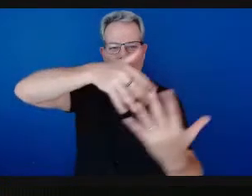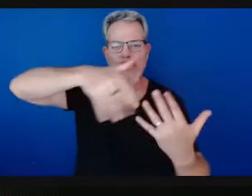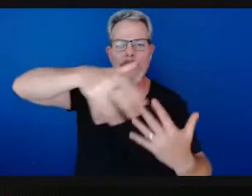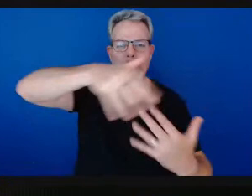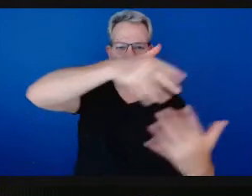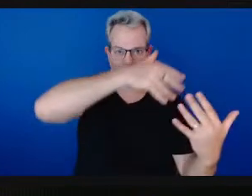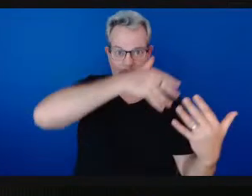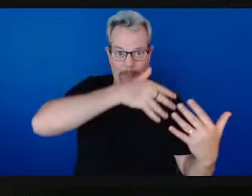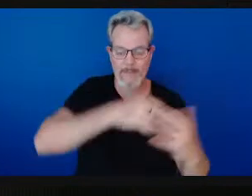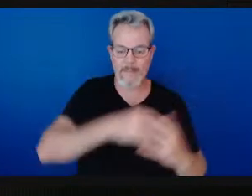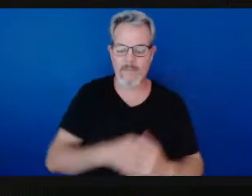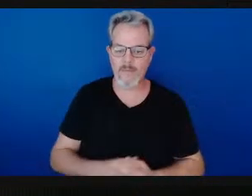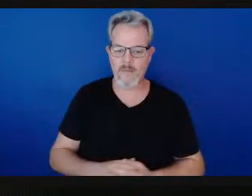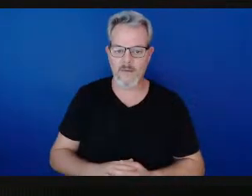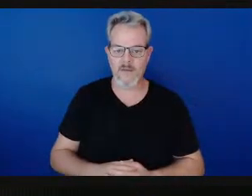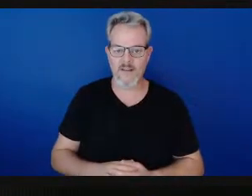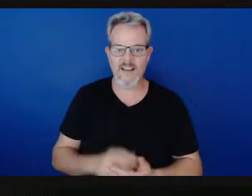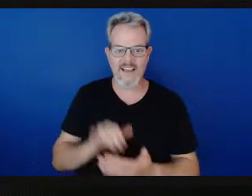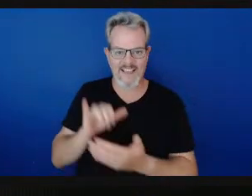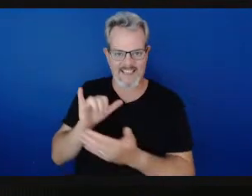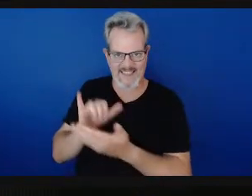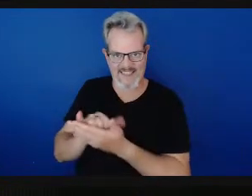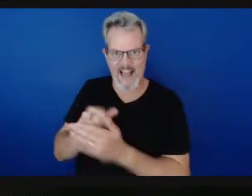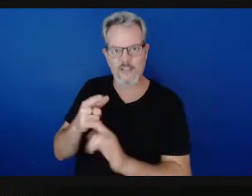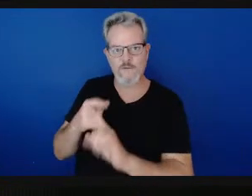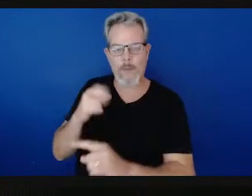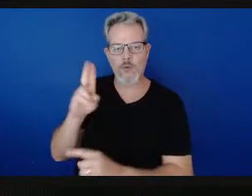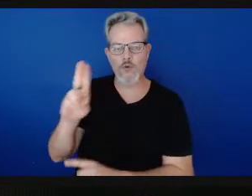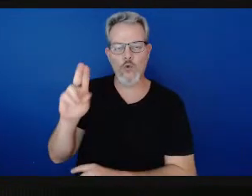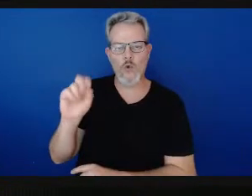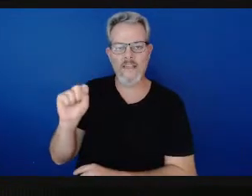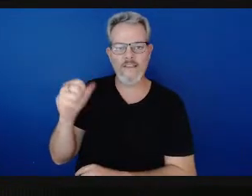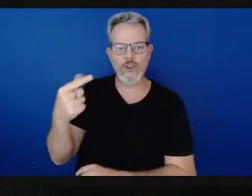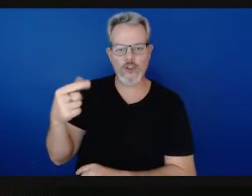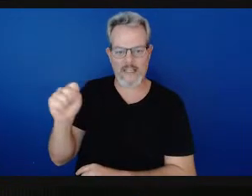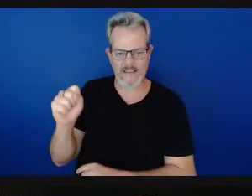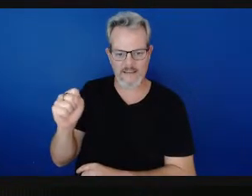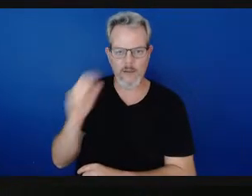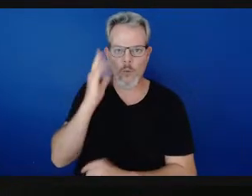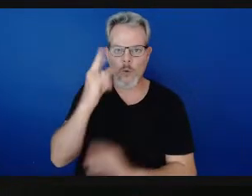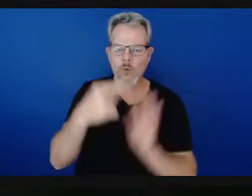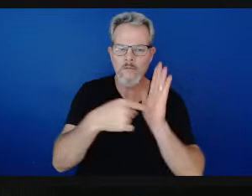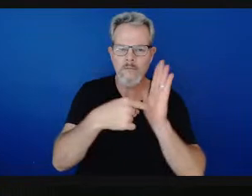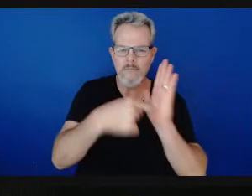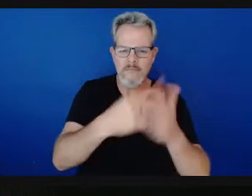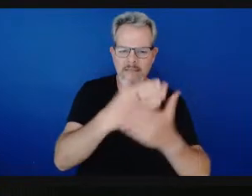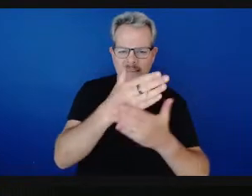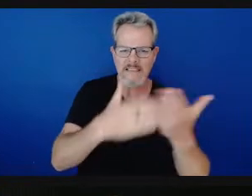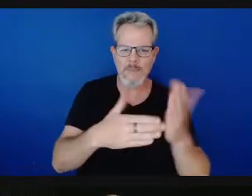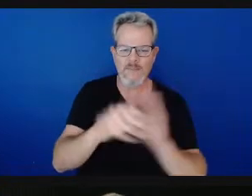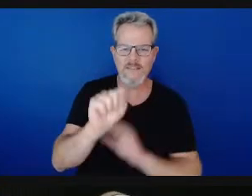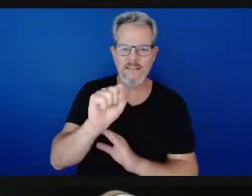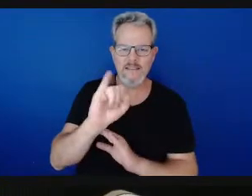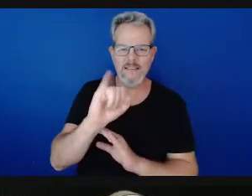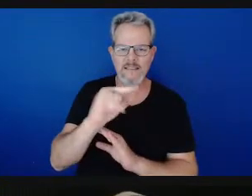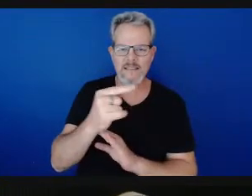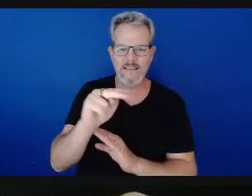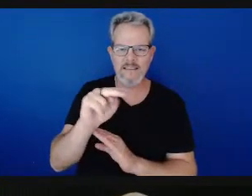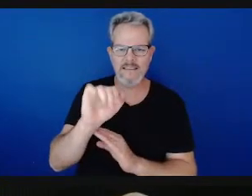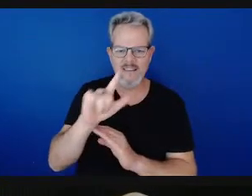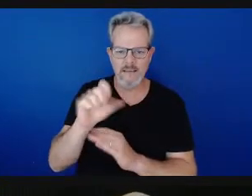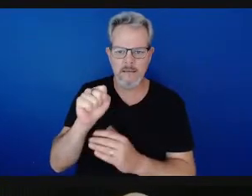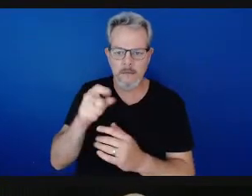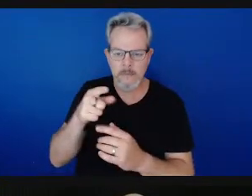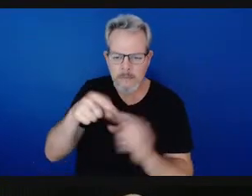So that is the text updates from the USGS. We can go through some of the signals. Often we look at these signals as clues to what